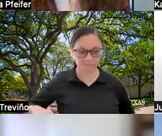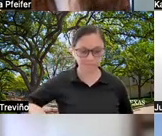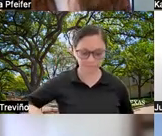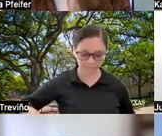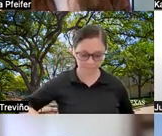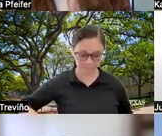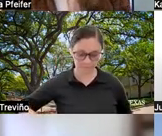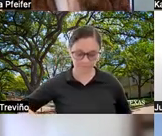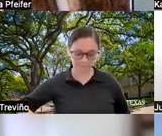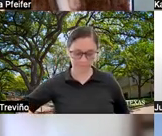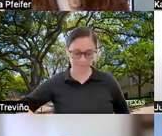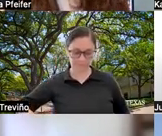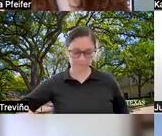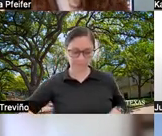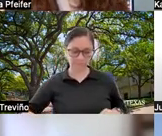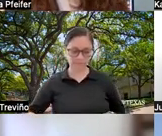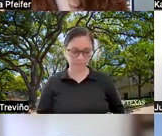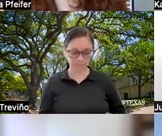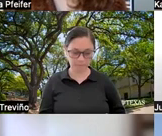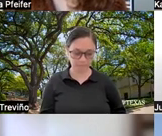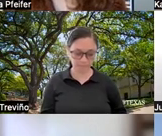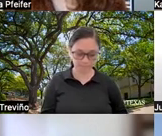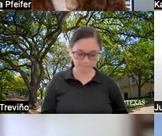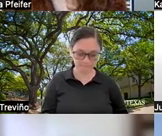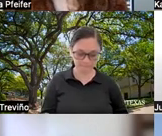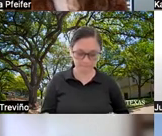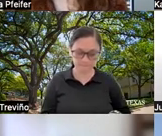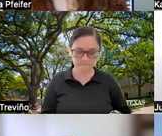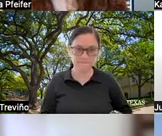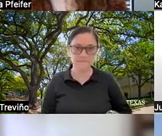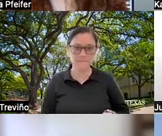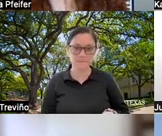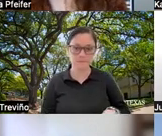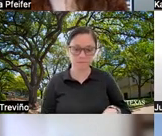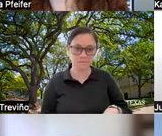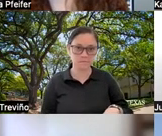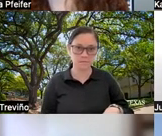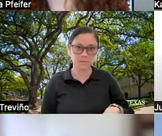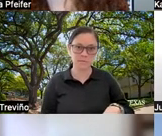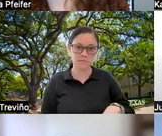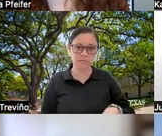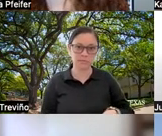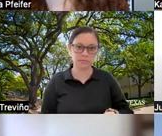things today. So our first discussion question.